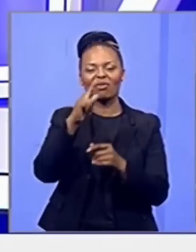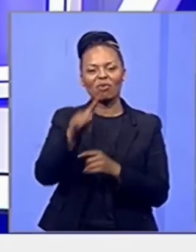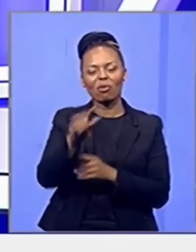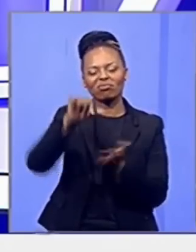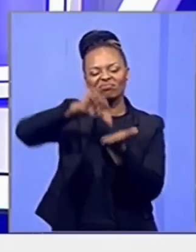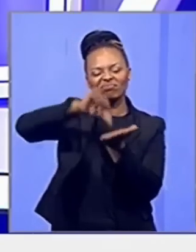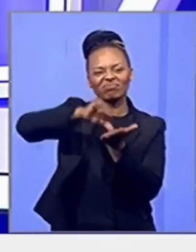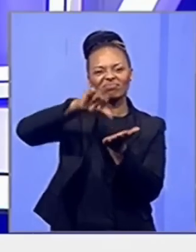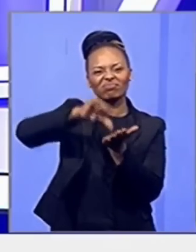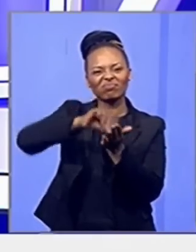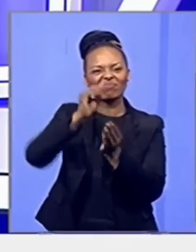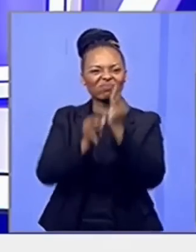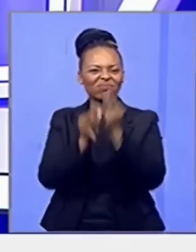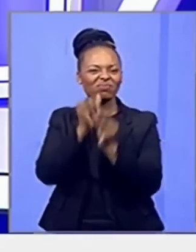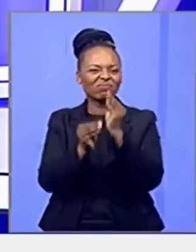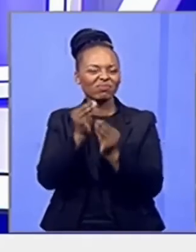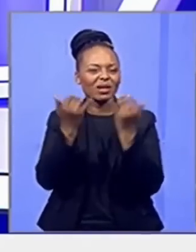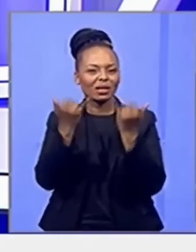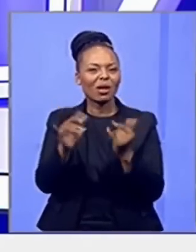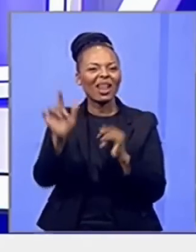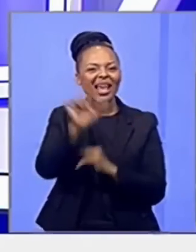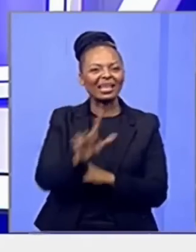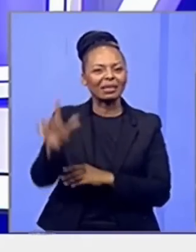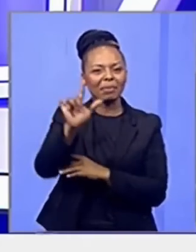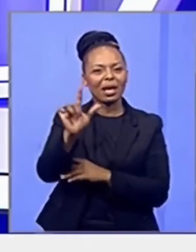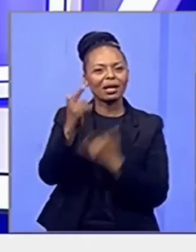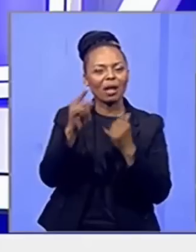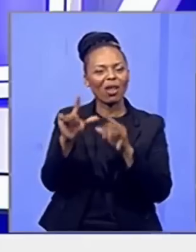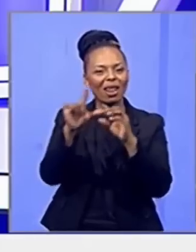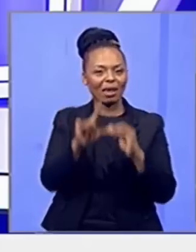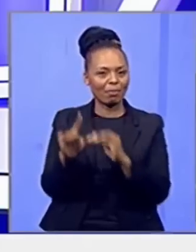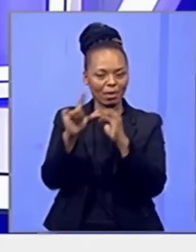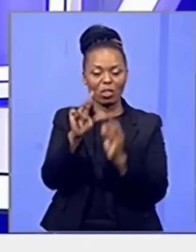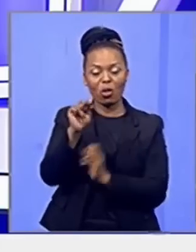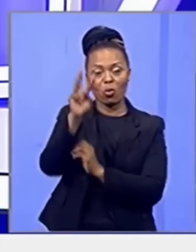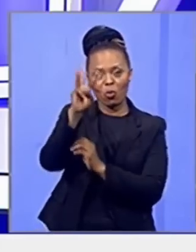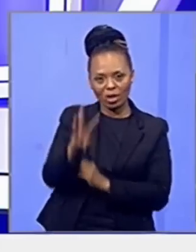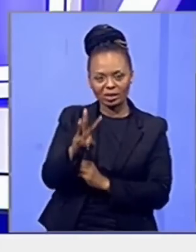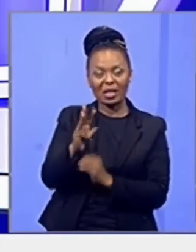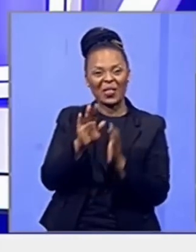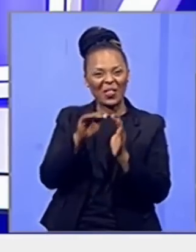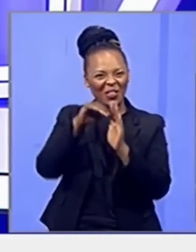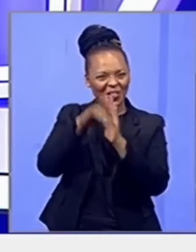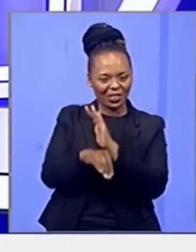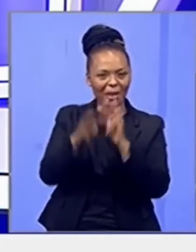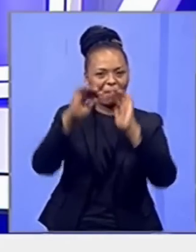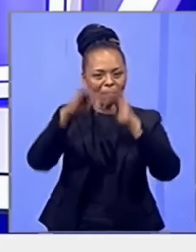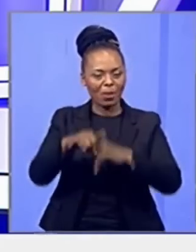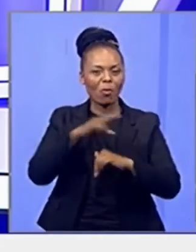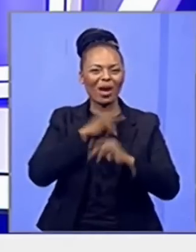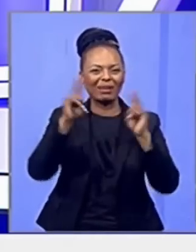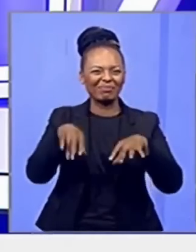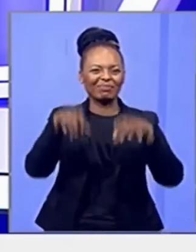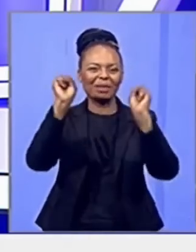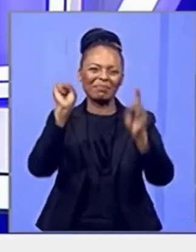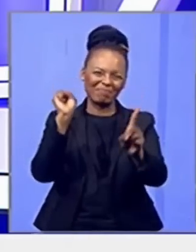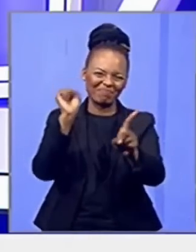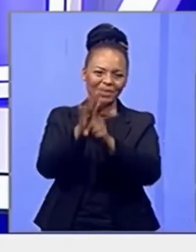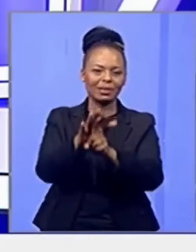ka Lichtenburg ka Northwest e kgauswi le go phuhlama ka baka la ditlamorago tša kgaotšo ya mohlagase yeo e